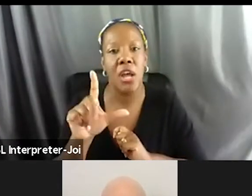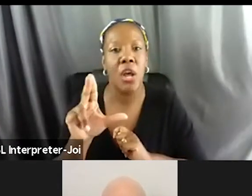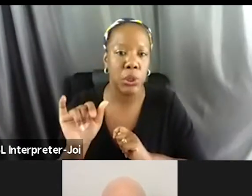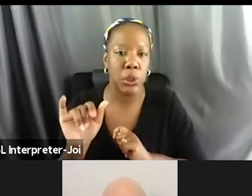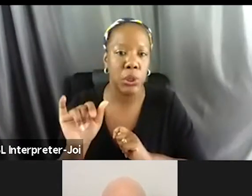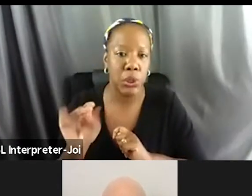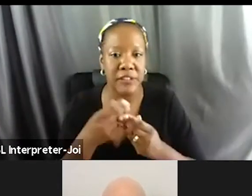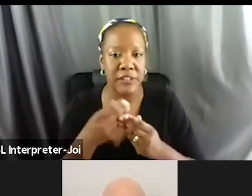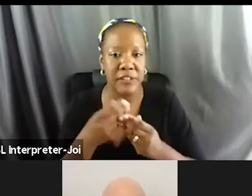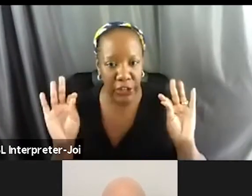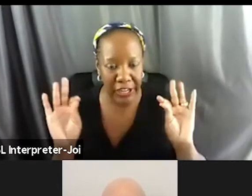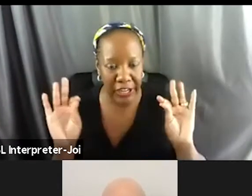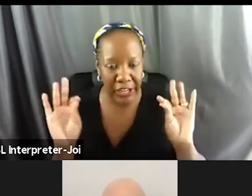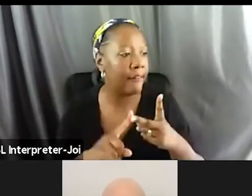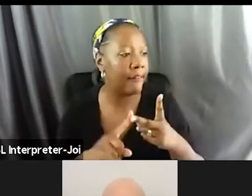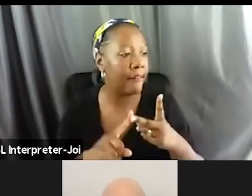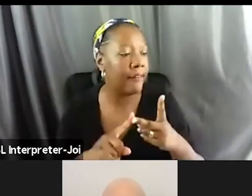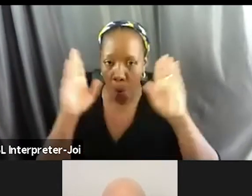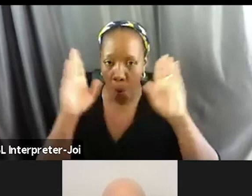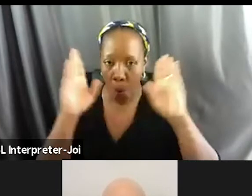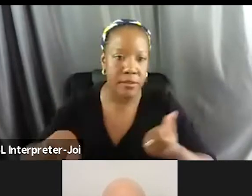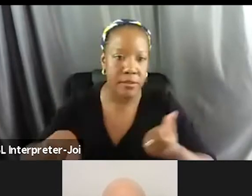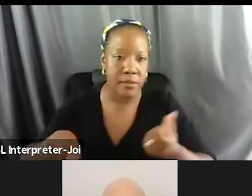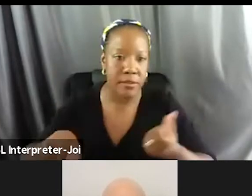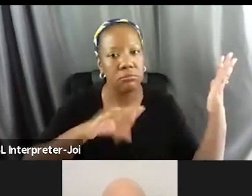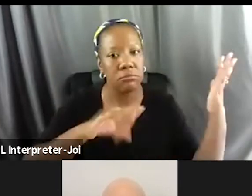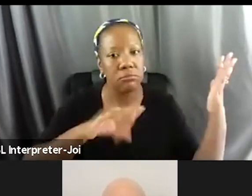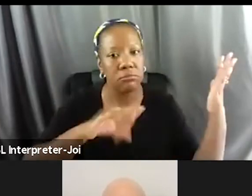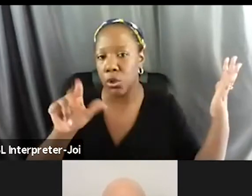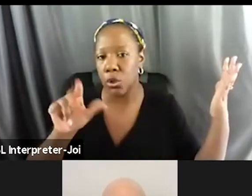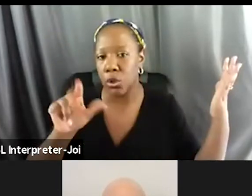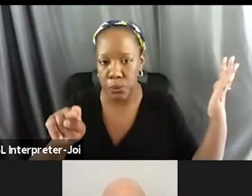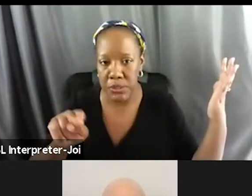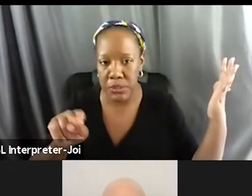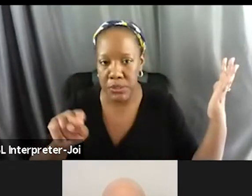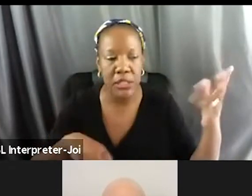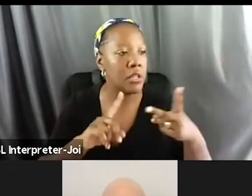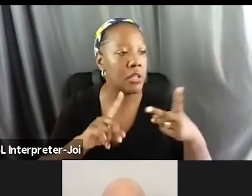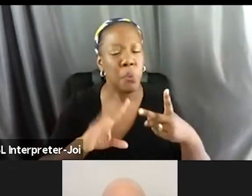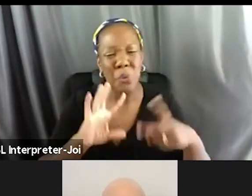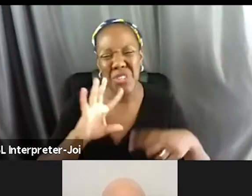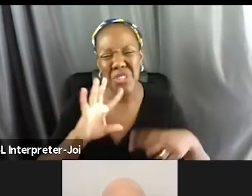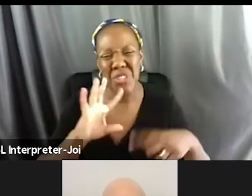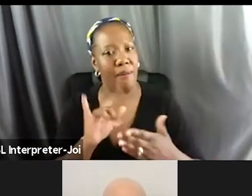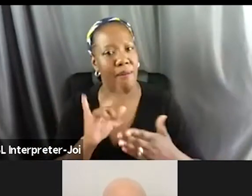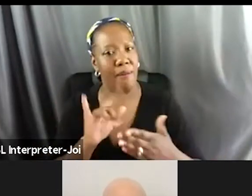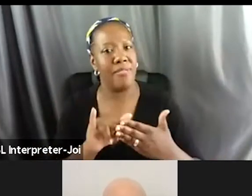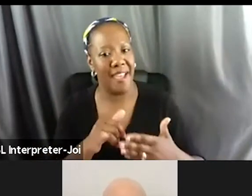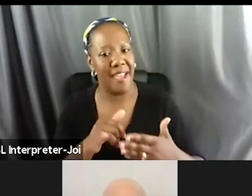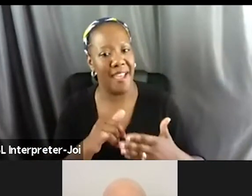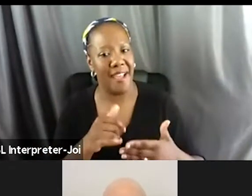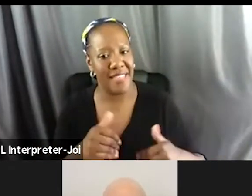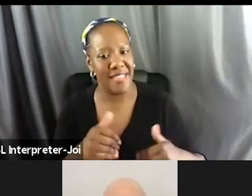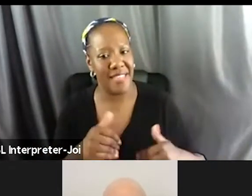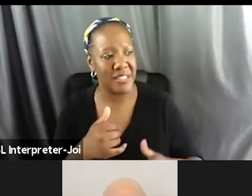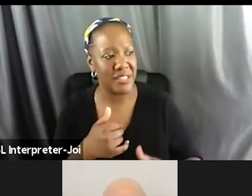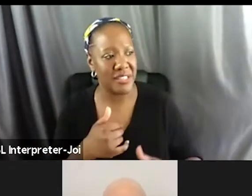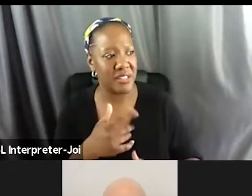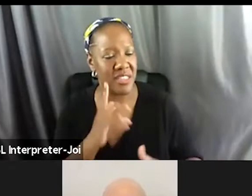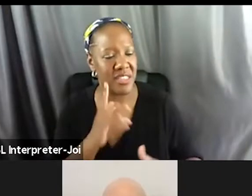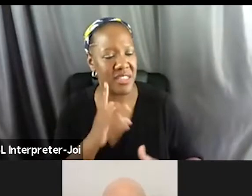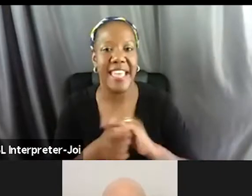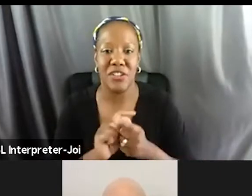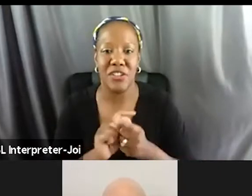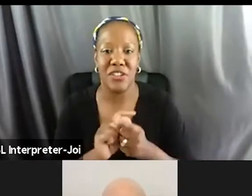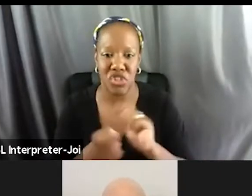house gluten-free. And so that was a huge change. And we always talk about that was like the hidden change, the change that you don't